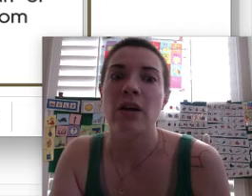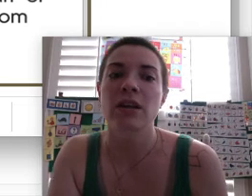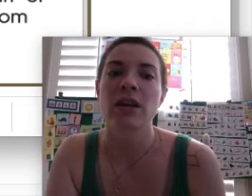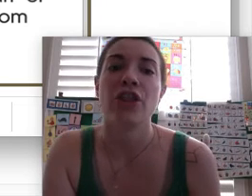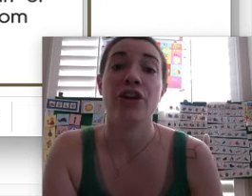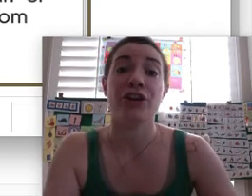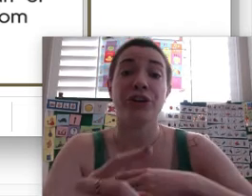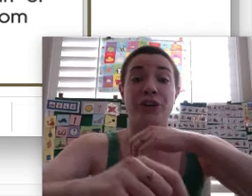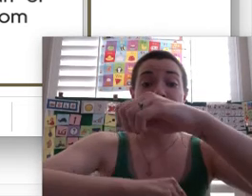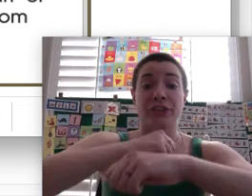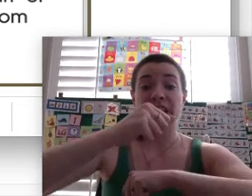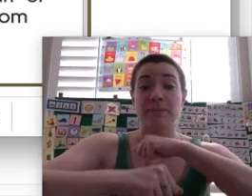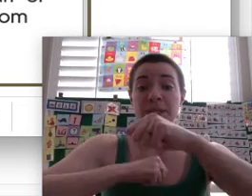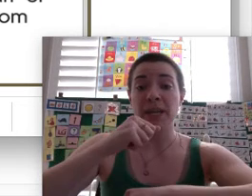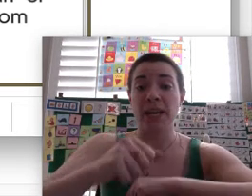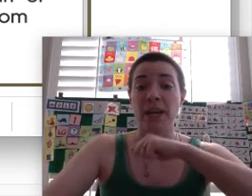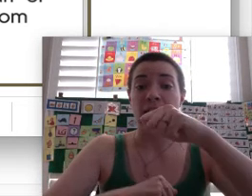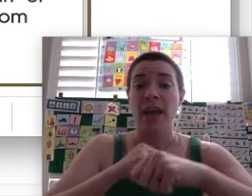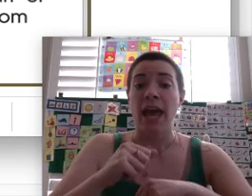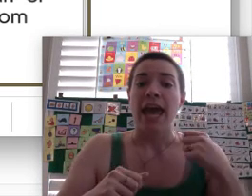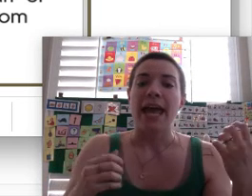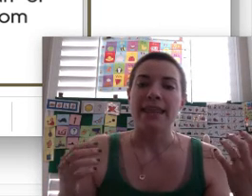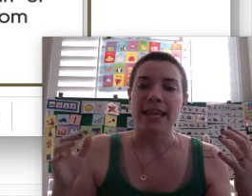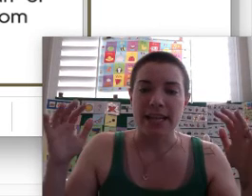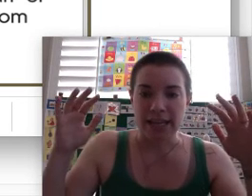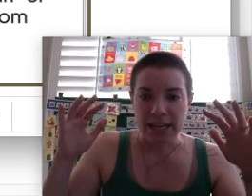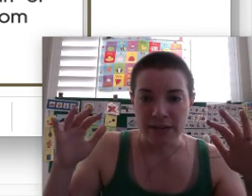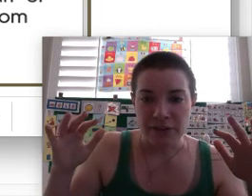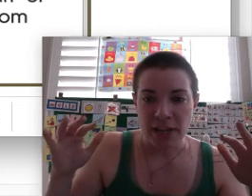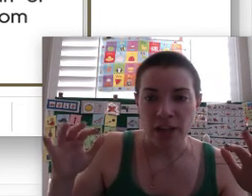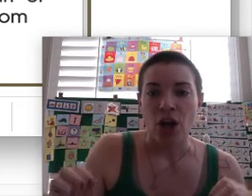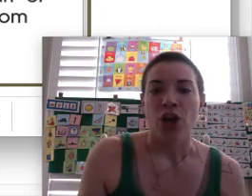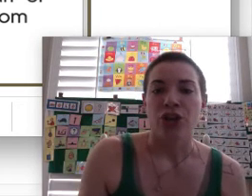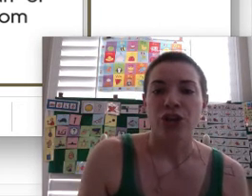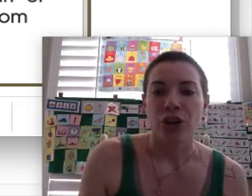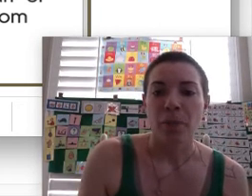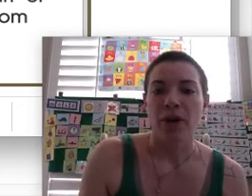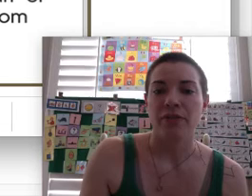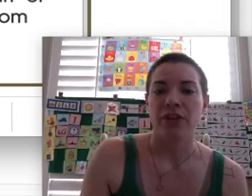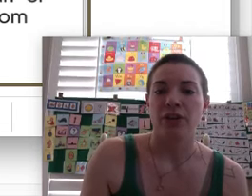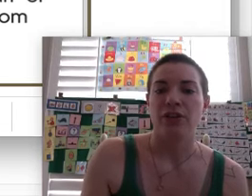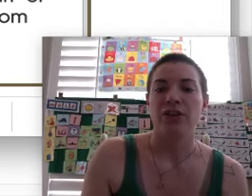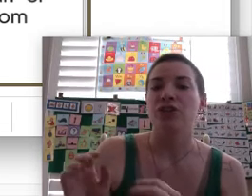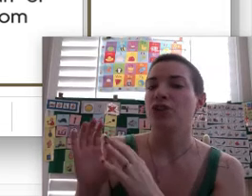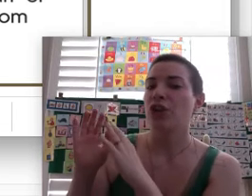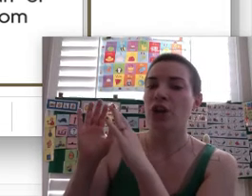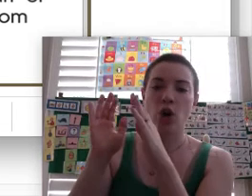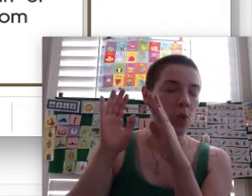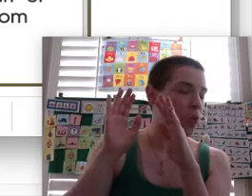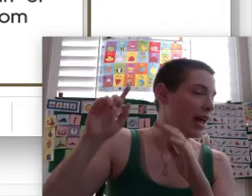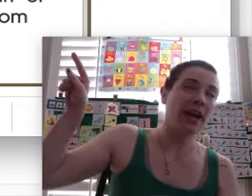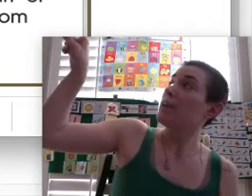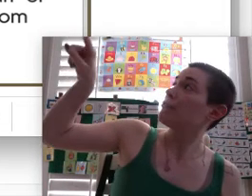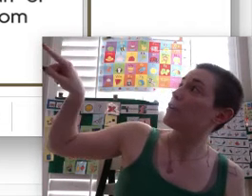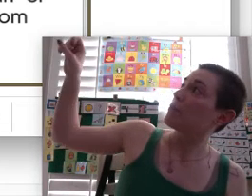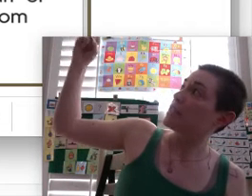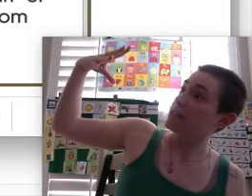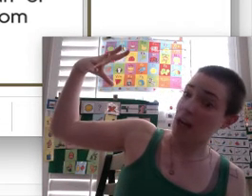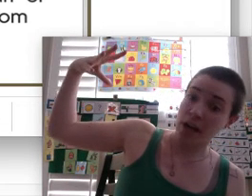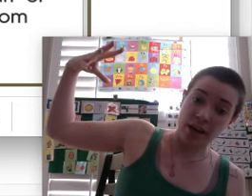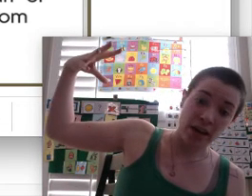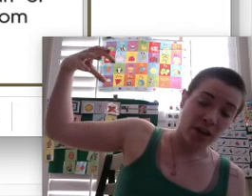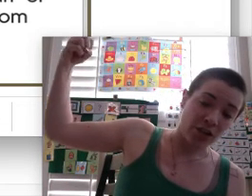Now look, the Earth keeps spinning. And then in the evening, your part of the Earth is turning away from